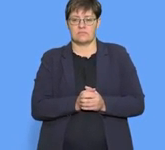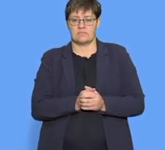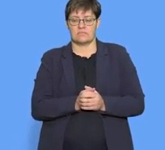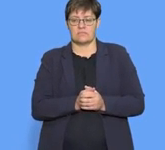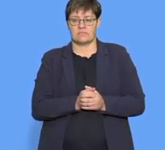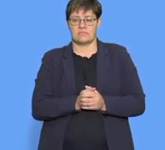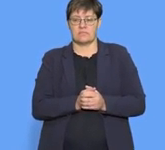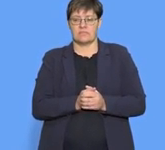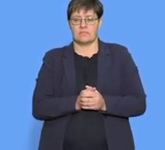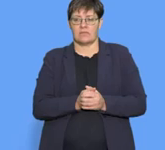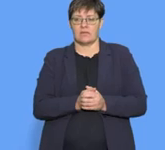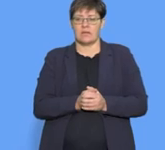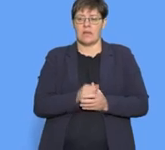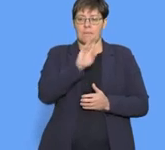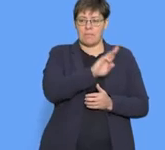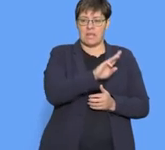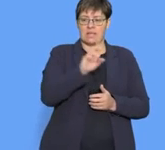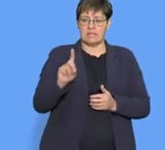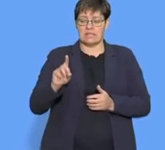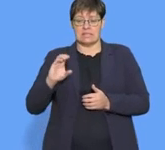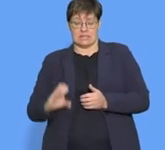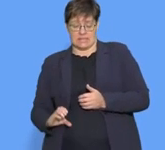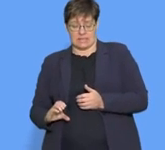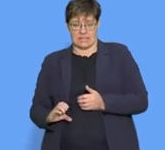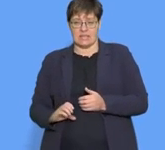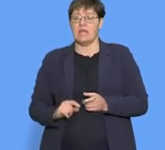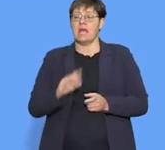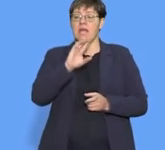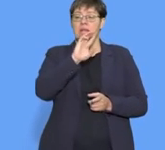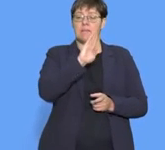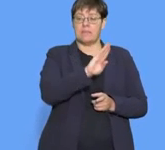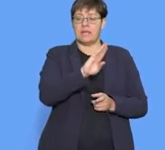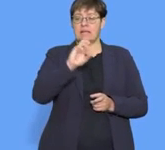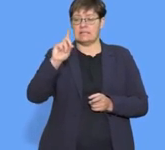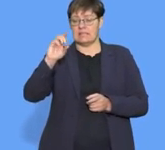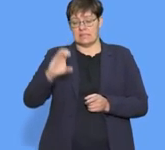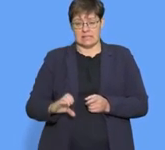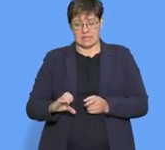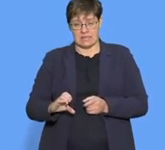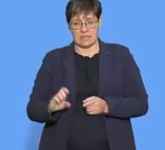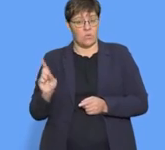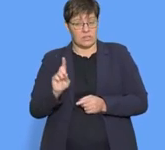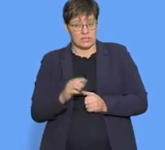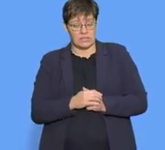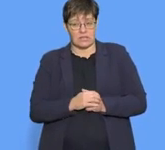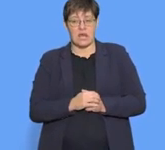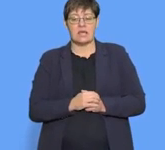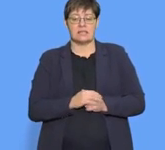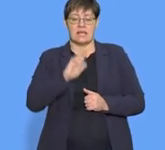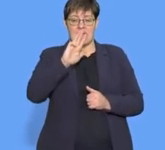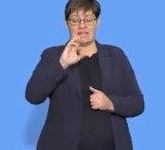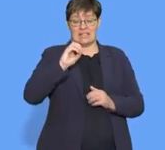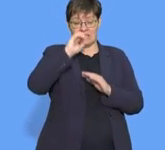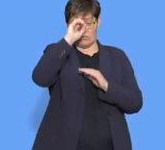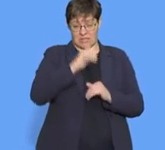triangle BDC. So it's part of triangle BDC, and triangle BDC is what kind of a triangle? It's a